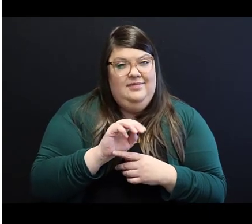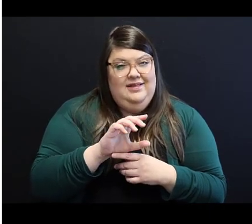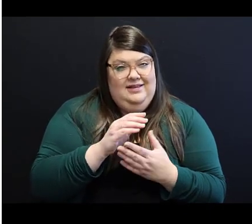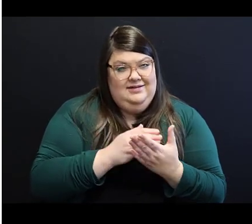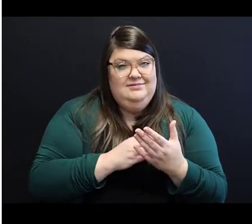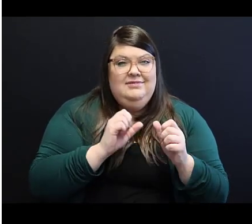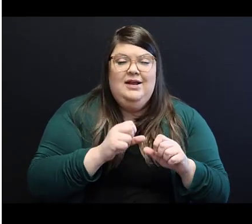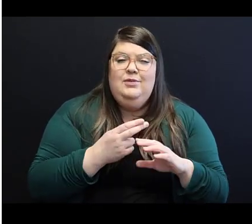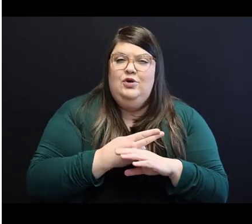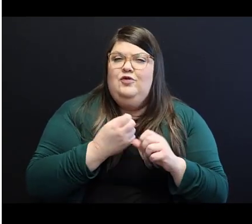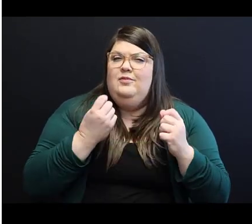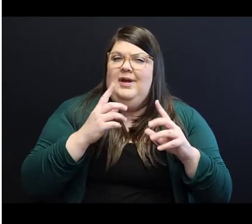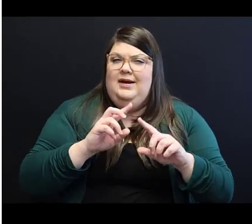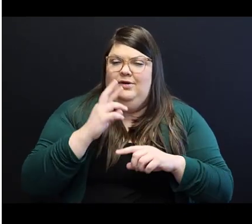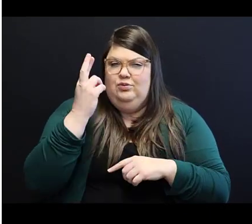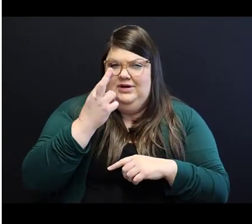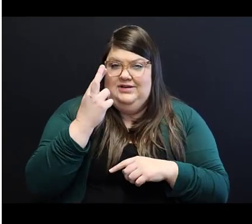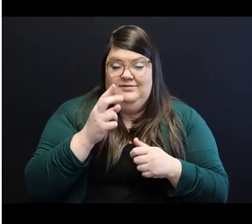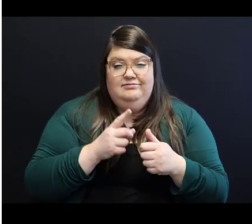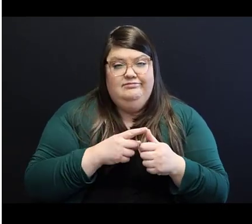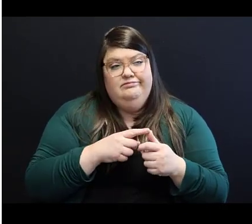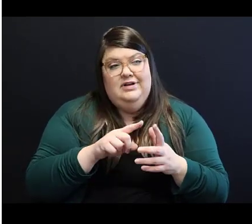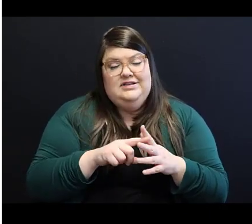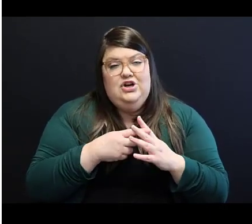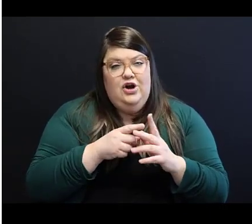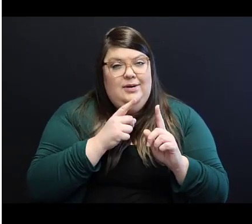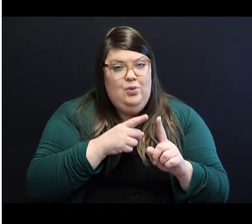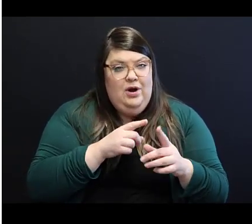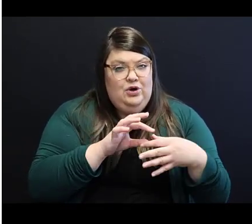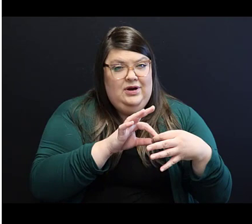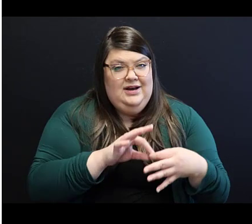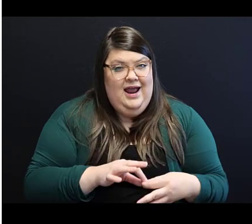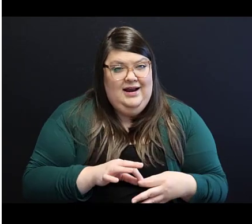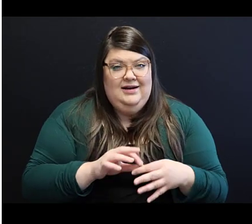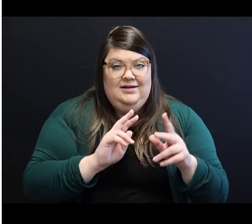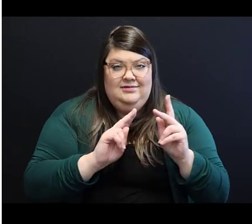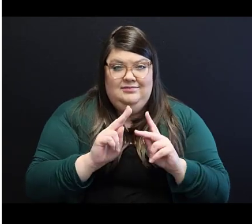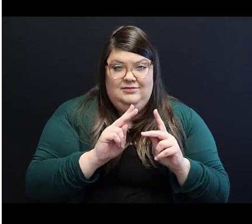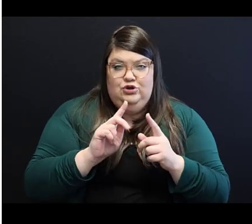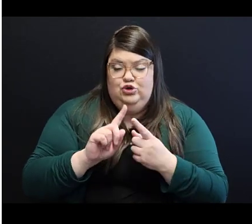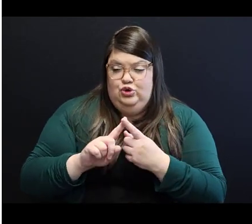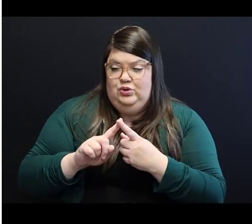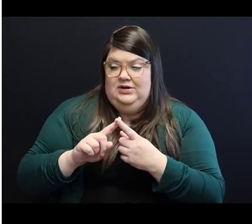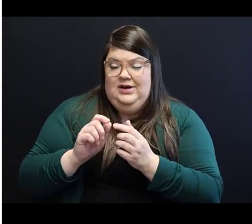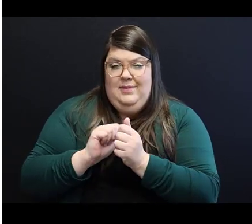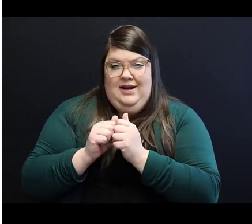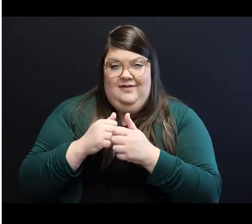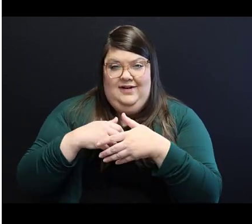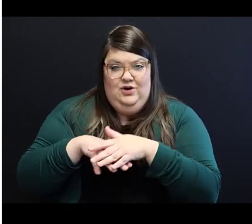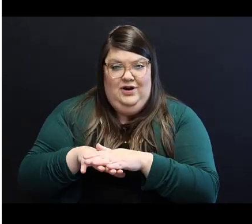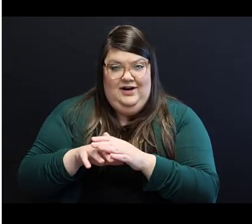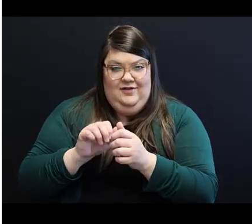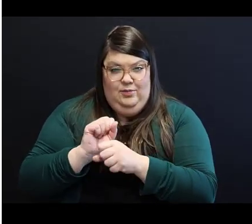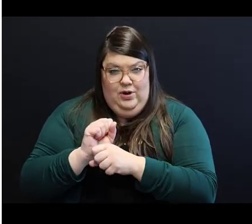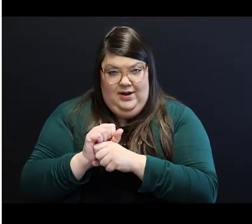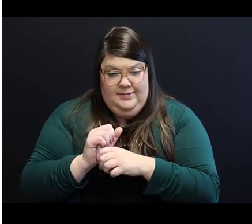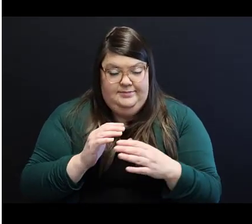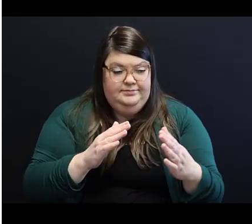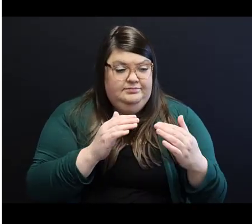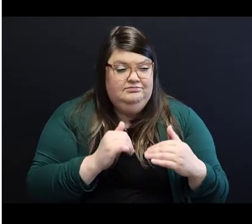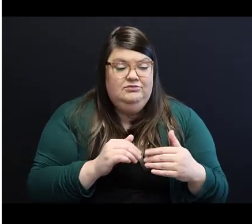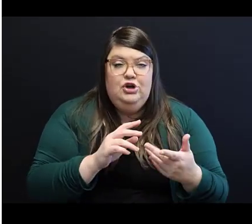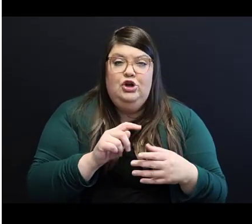many purposes, such as a starting point to connect individuals to competitive integrated employment, for training and